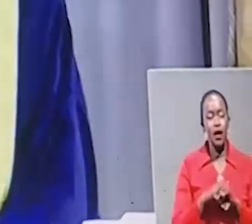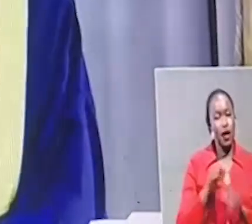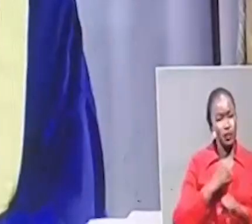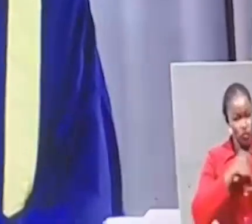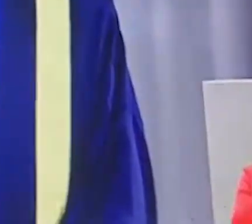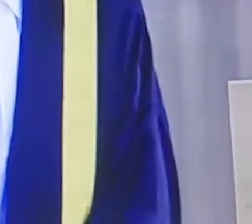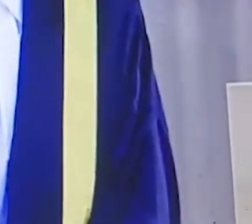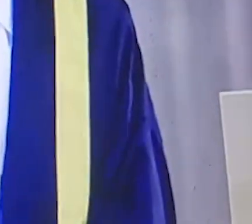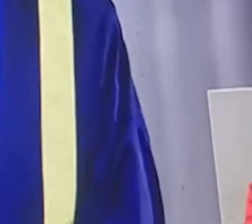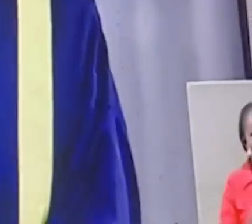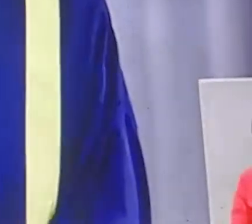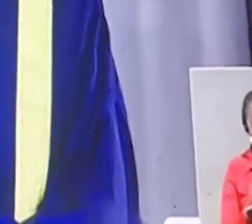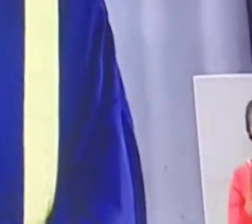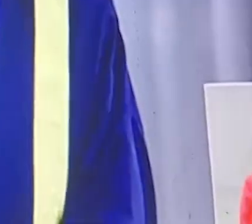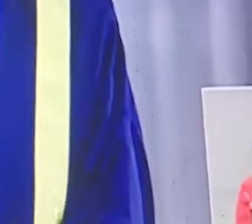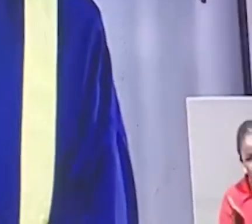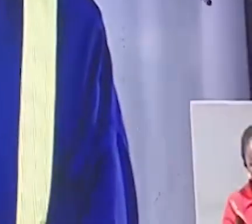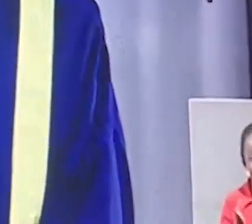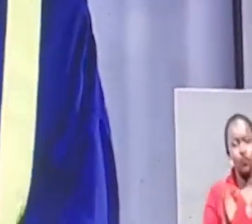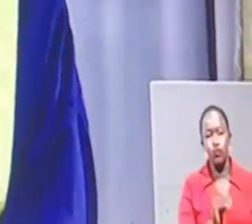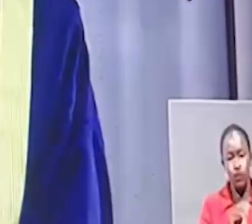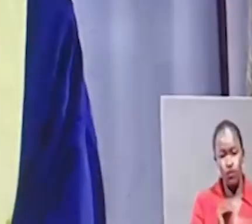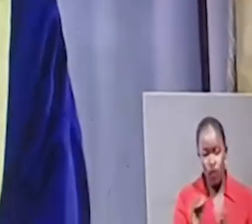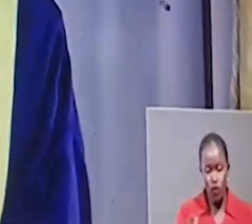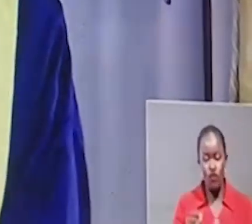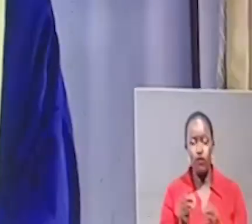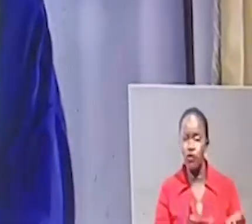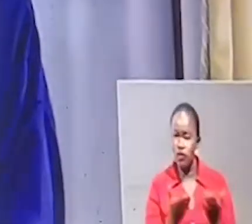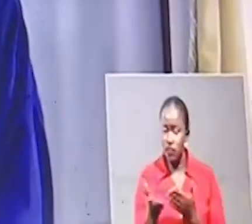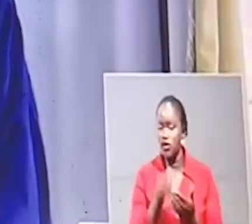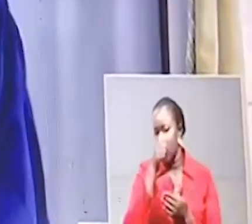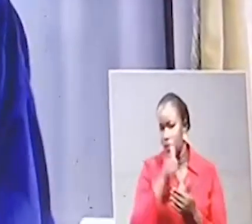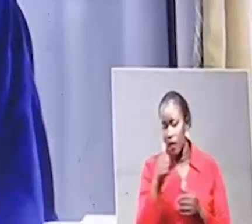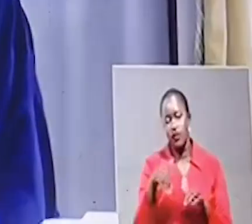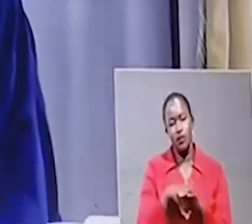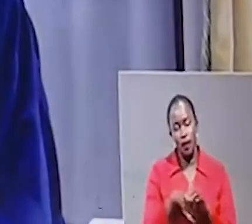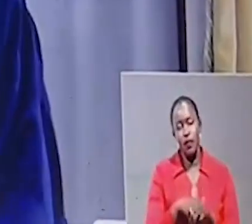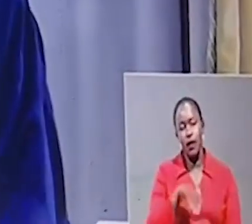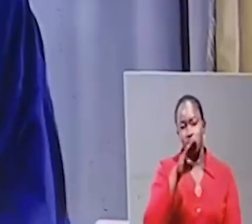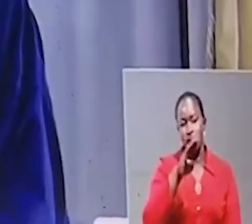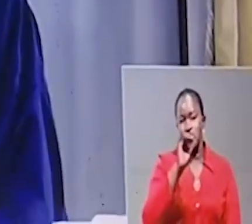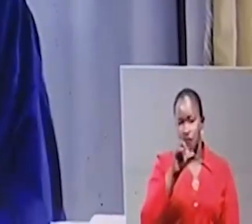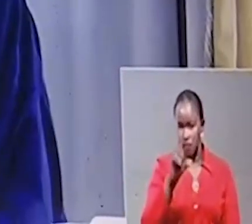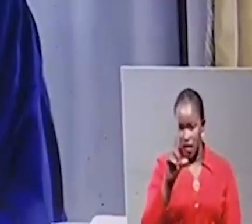the right to move private members' bills. Kindly,